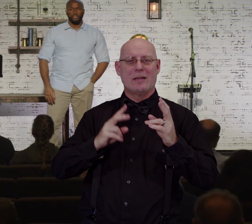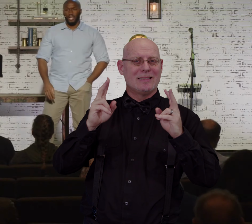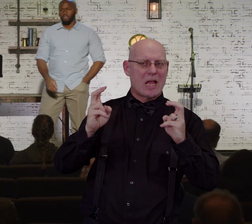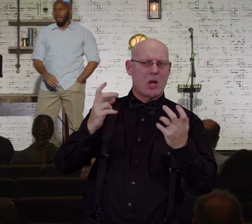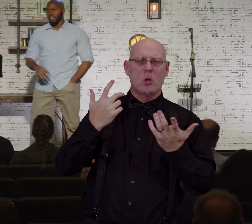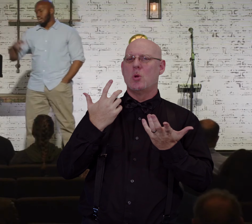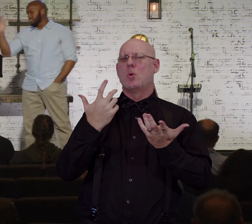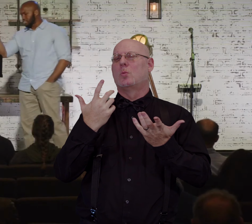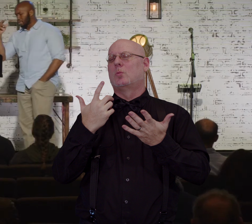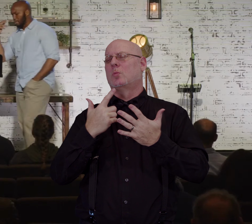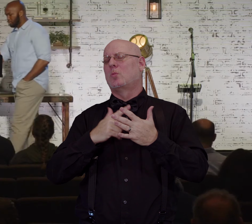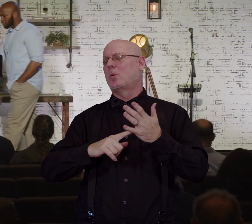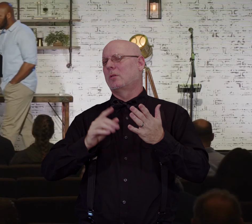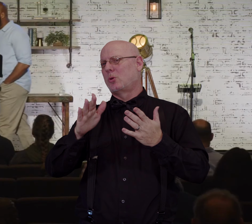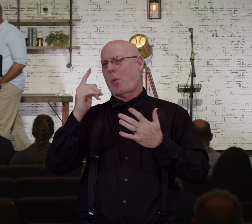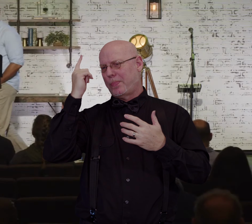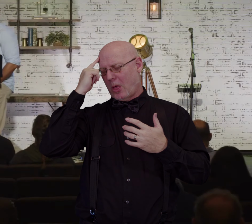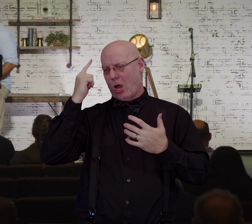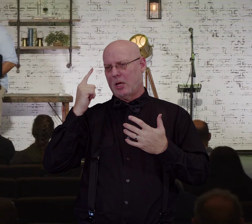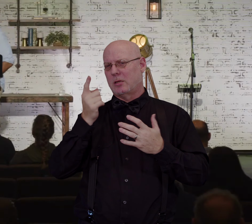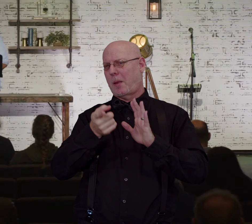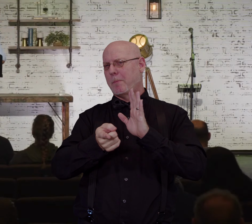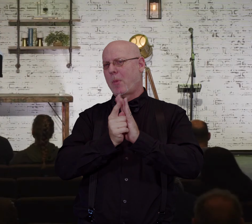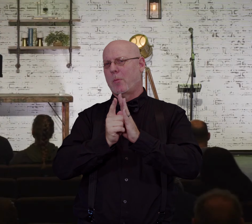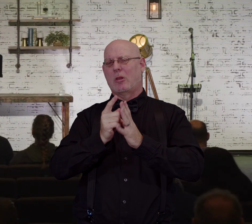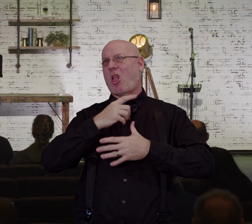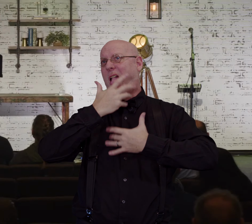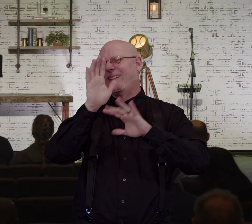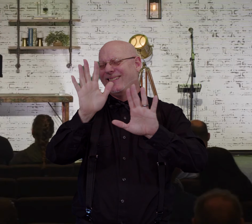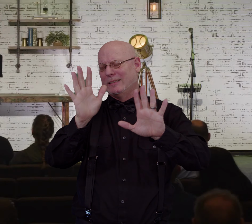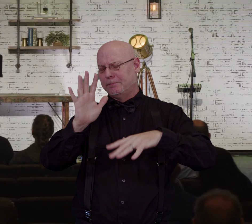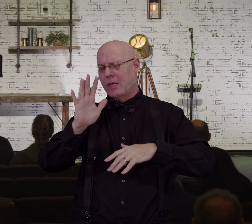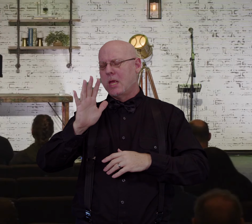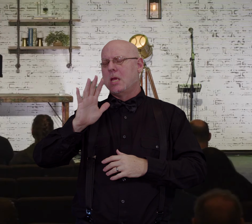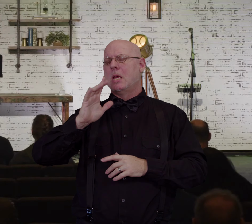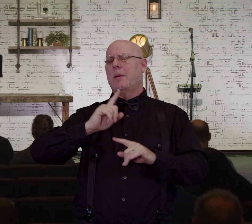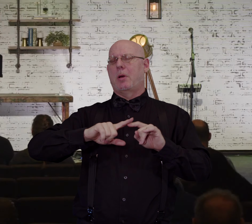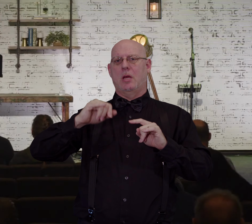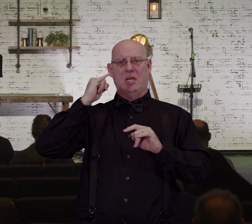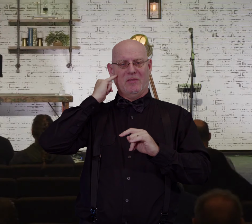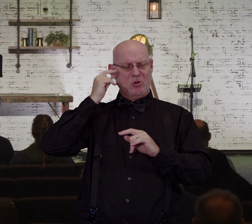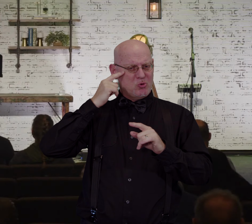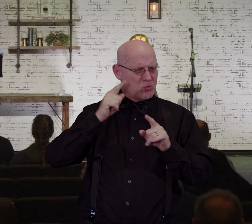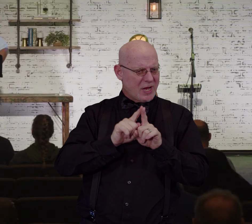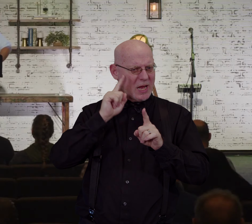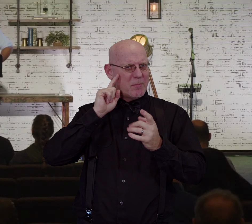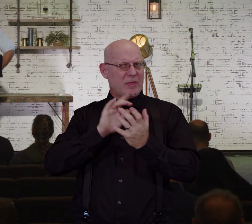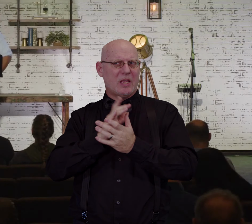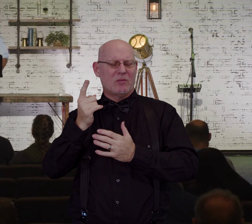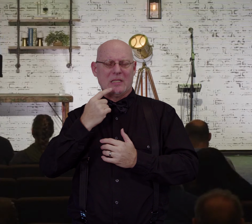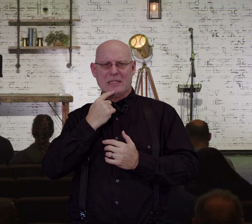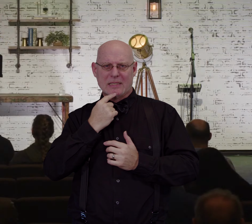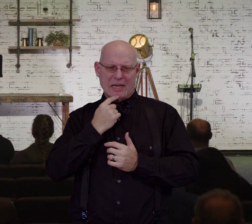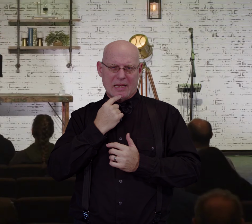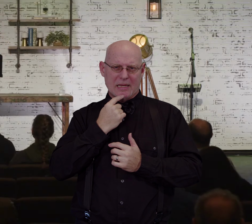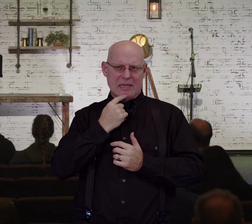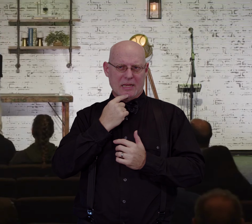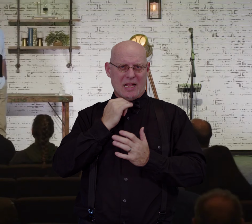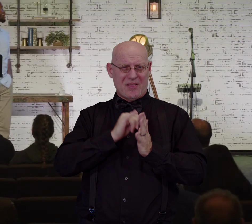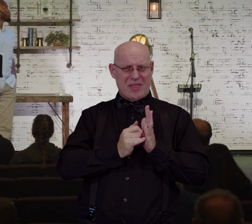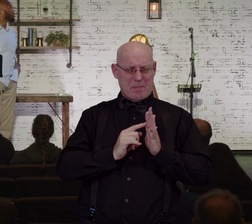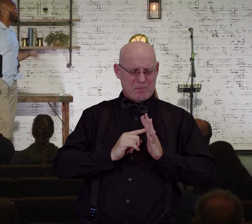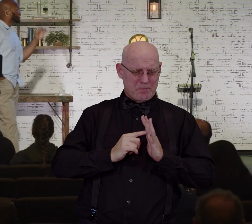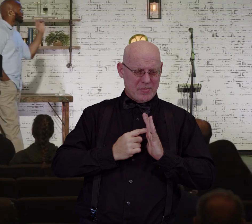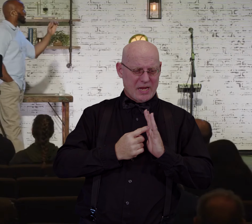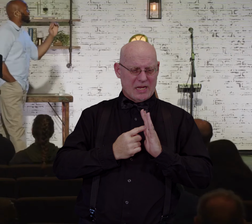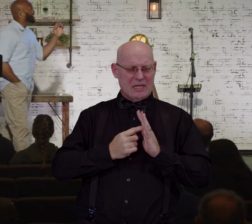runs through your guys' mind? You don't have to shout them up, but just taking that moment to think if you agreed and believed what he was talking about at that